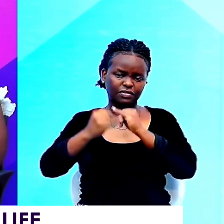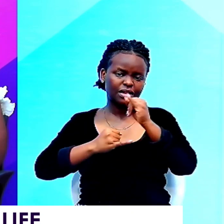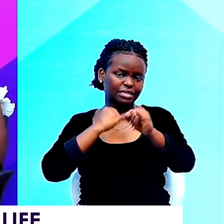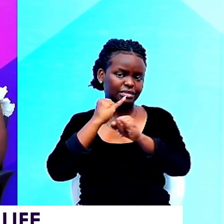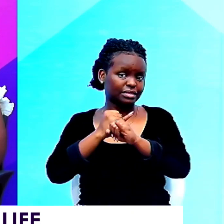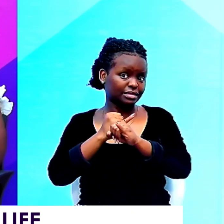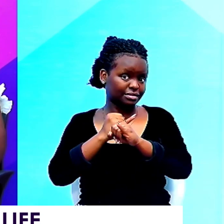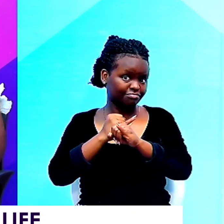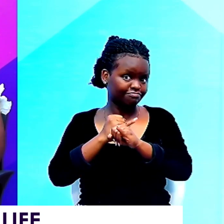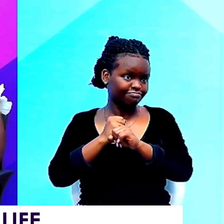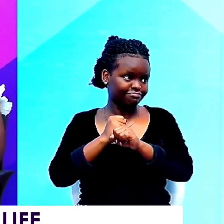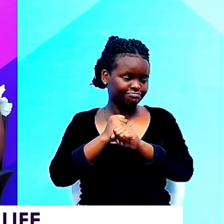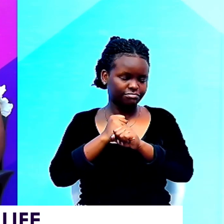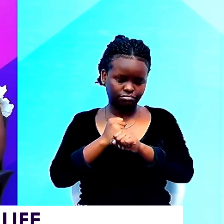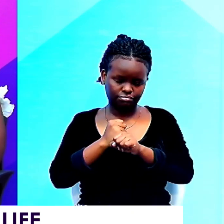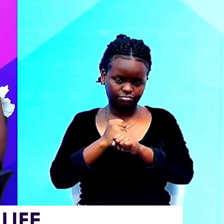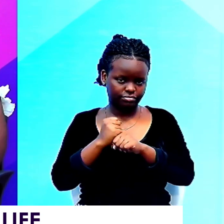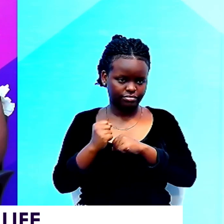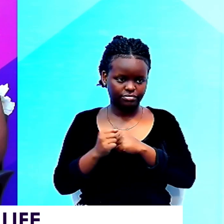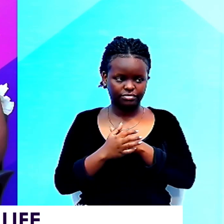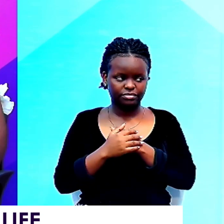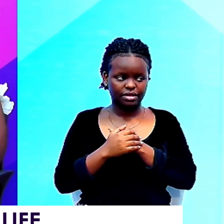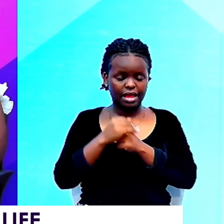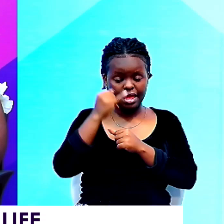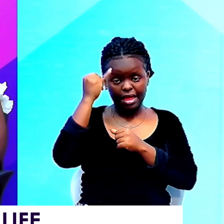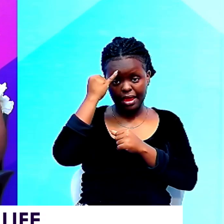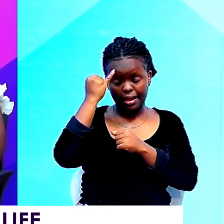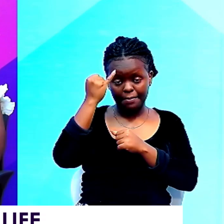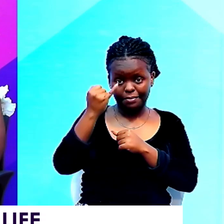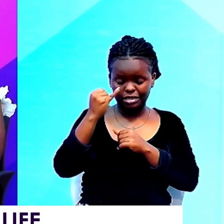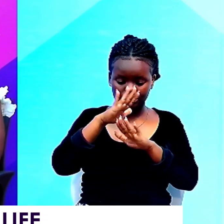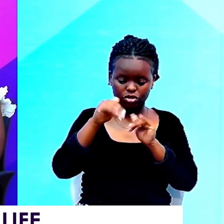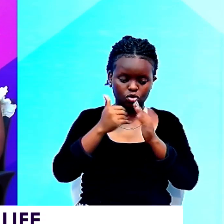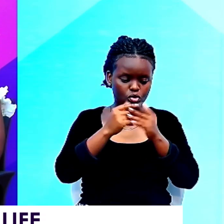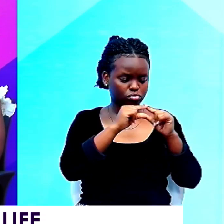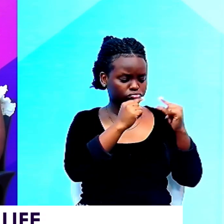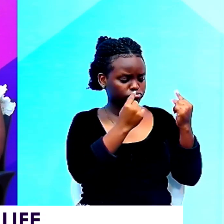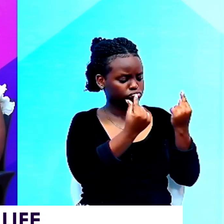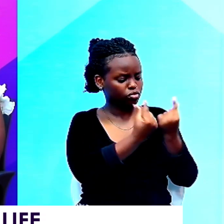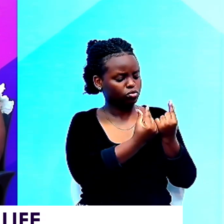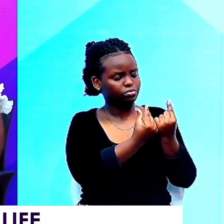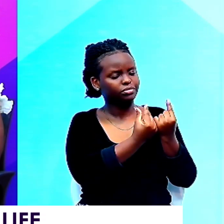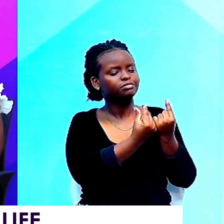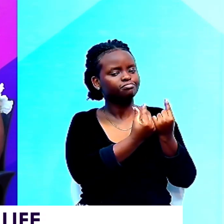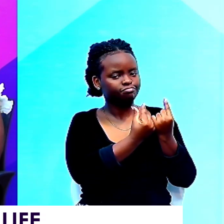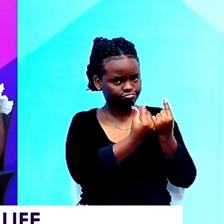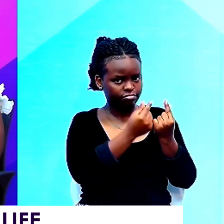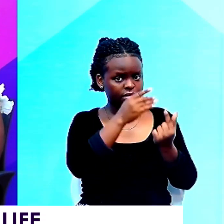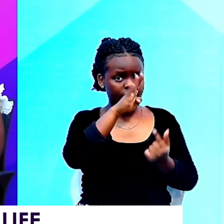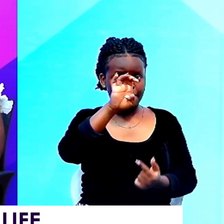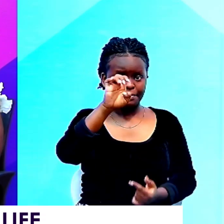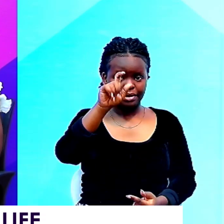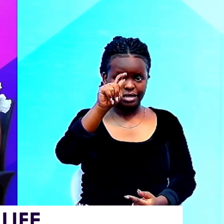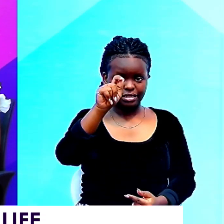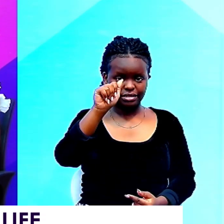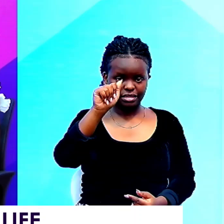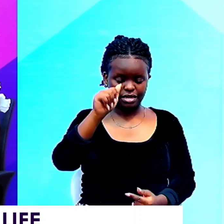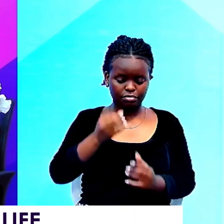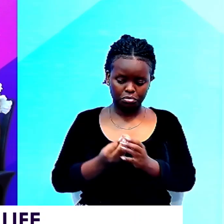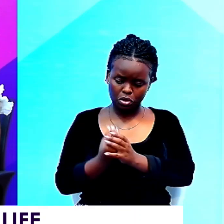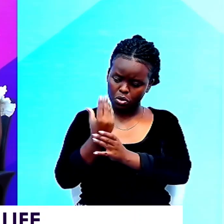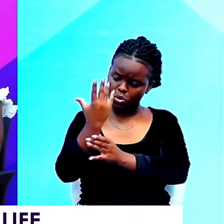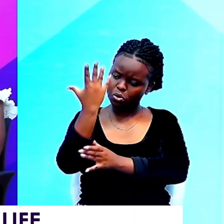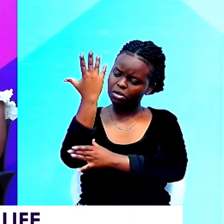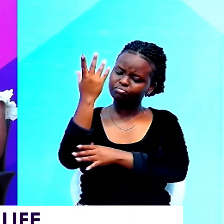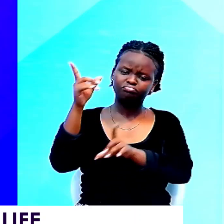year. Yes. So you can imagine that all these groups of people, the betas, as they'll be growing up, they'll